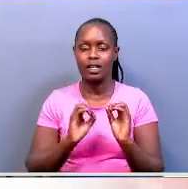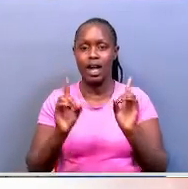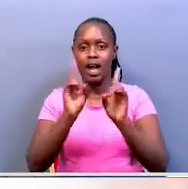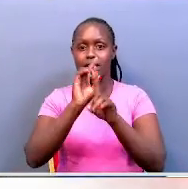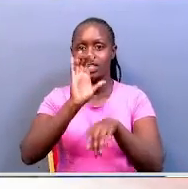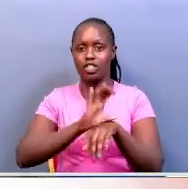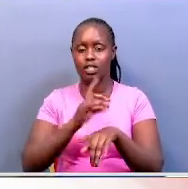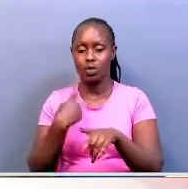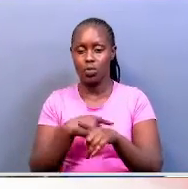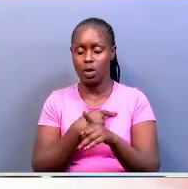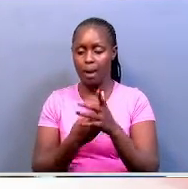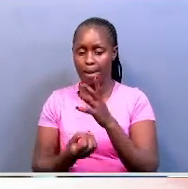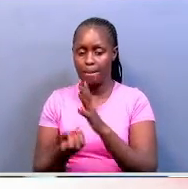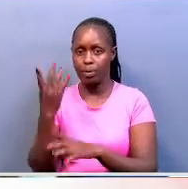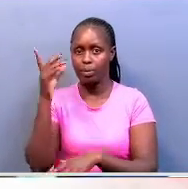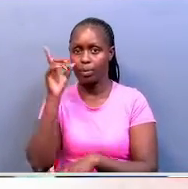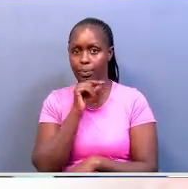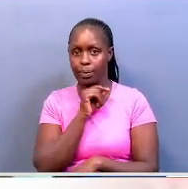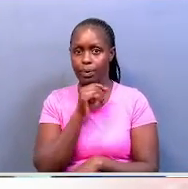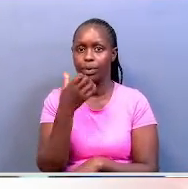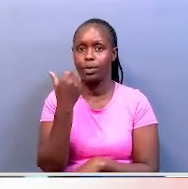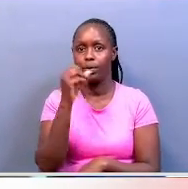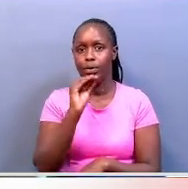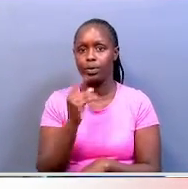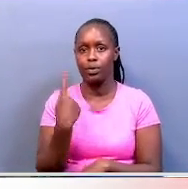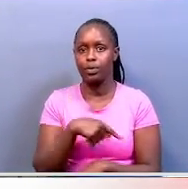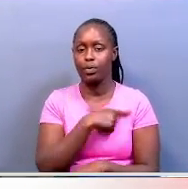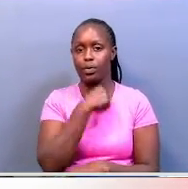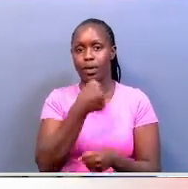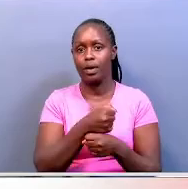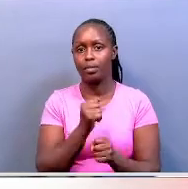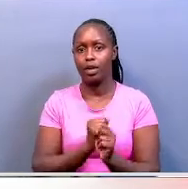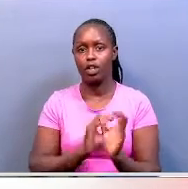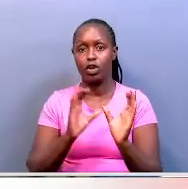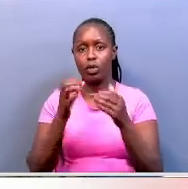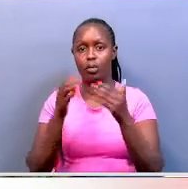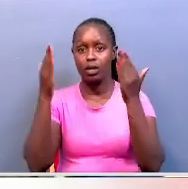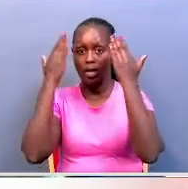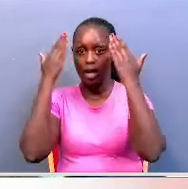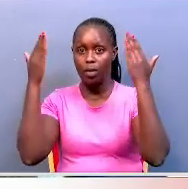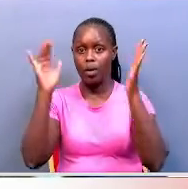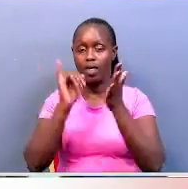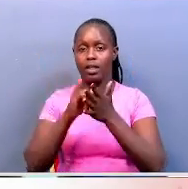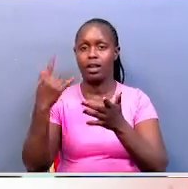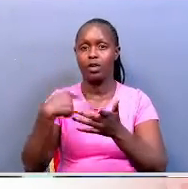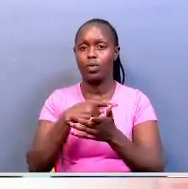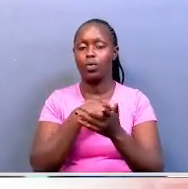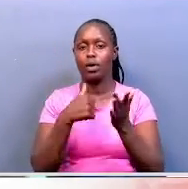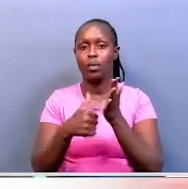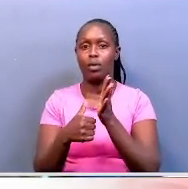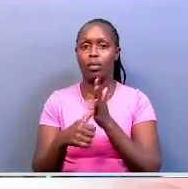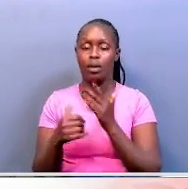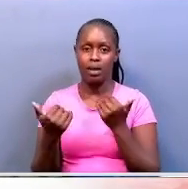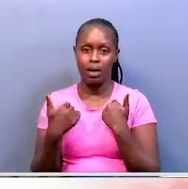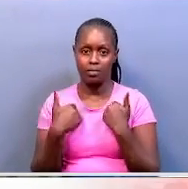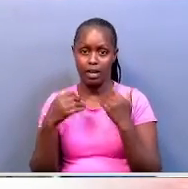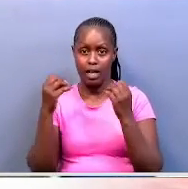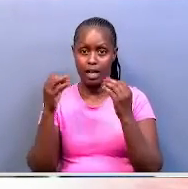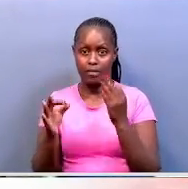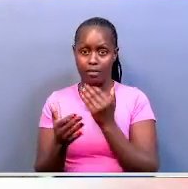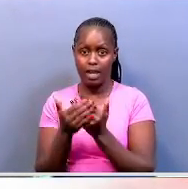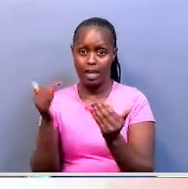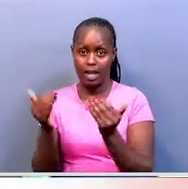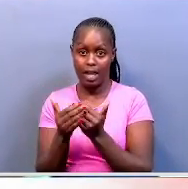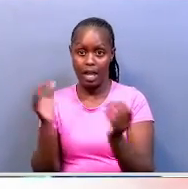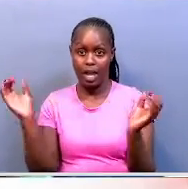it rather to make the community aware kwamba kuna shida. And if we do not take care of this